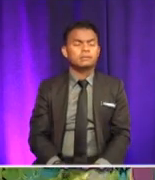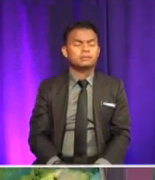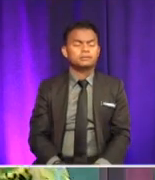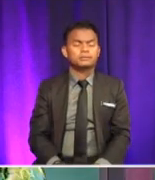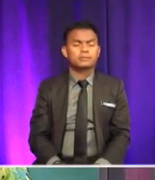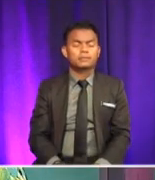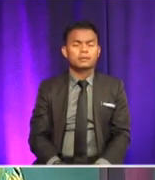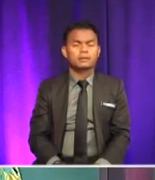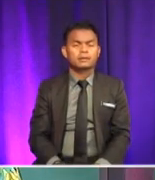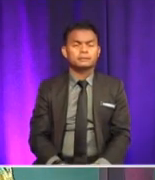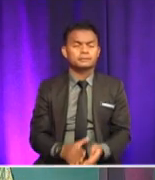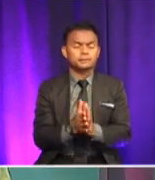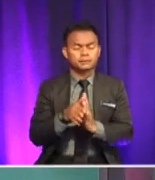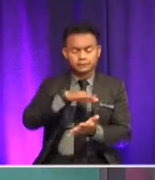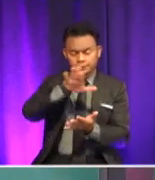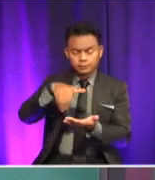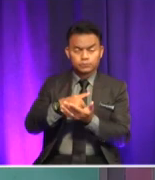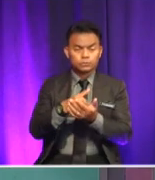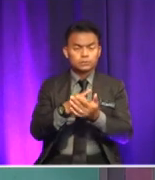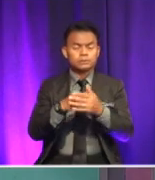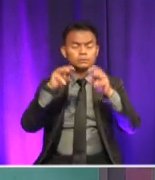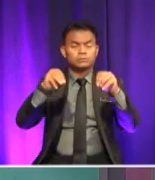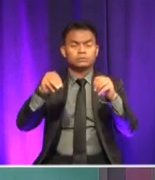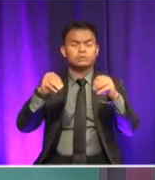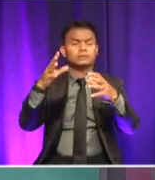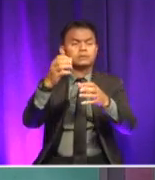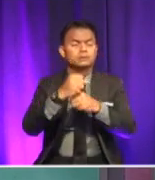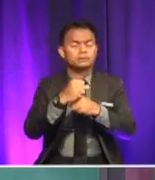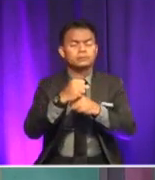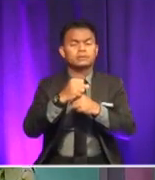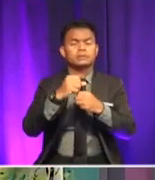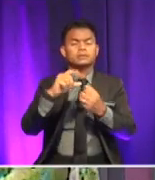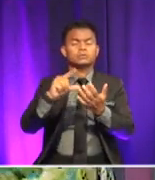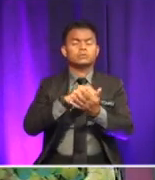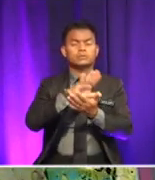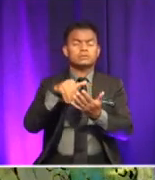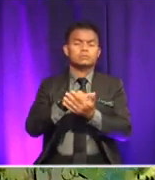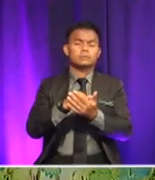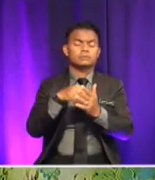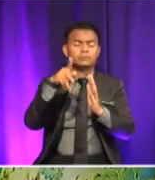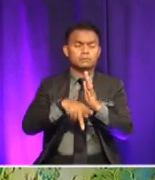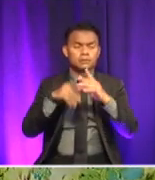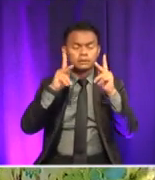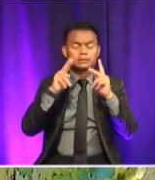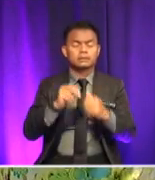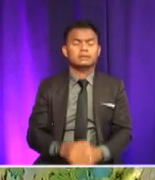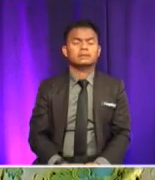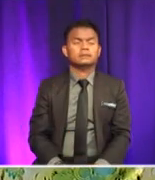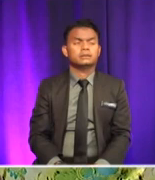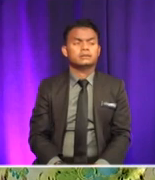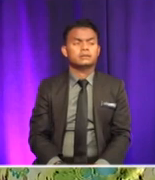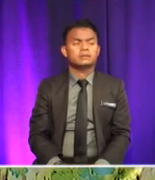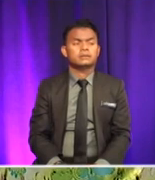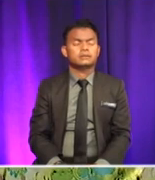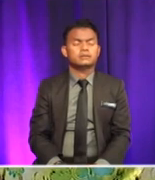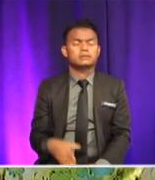if students are able to use all these words, of course, like your merit, this is where your marks are coming in. So we want to